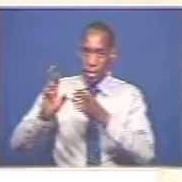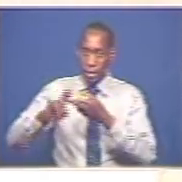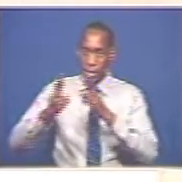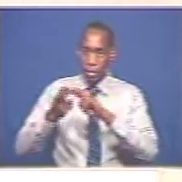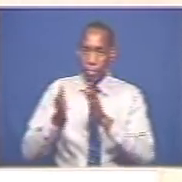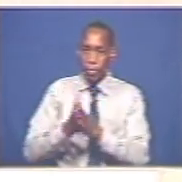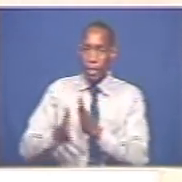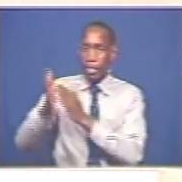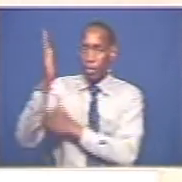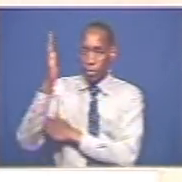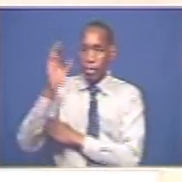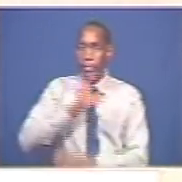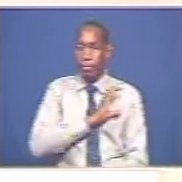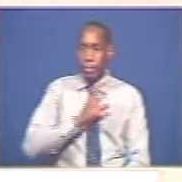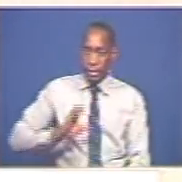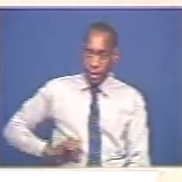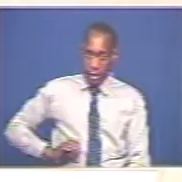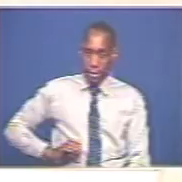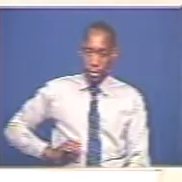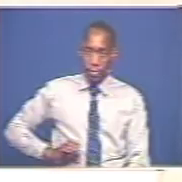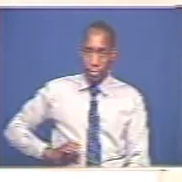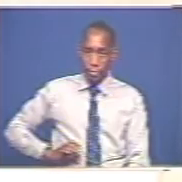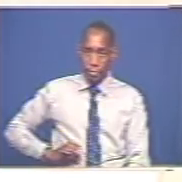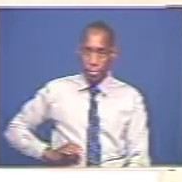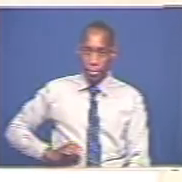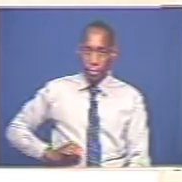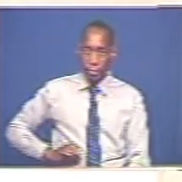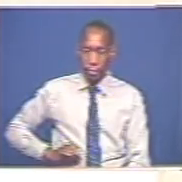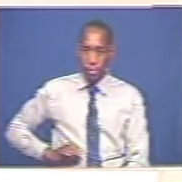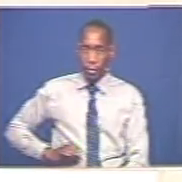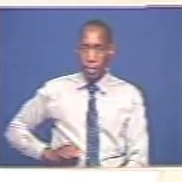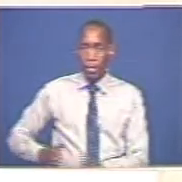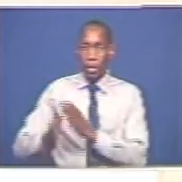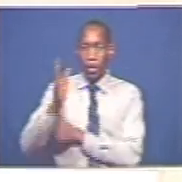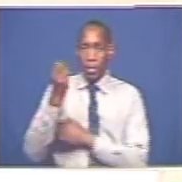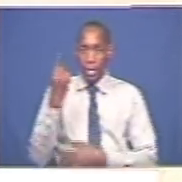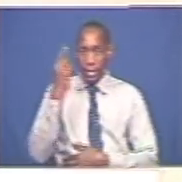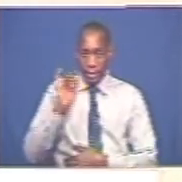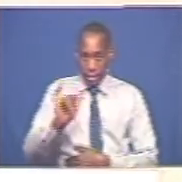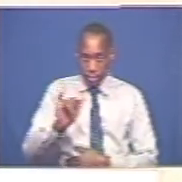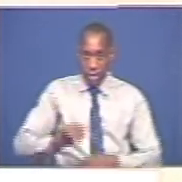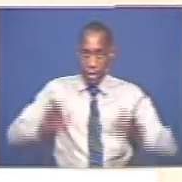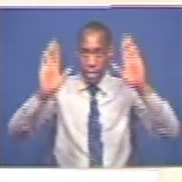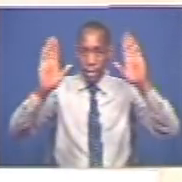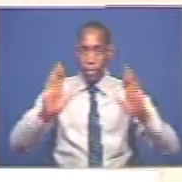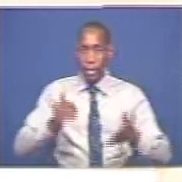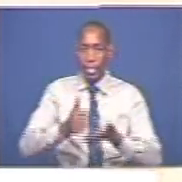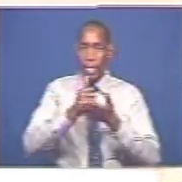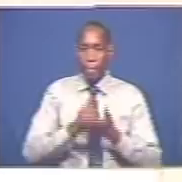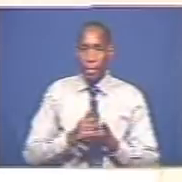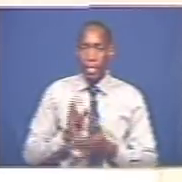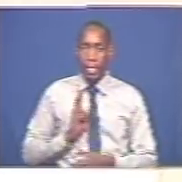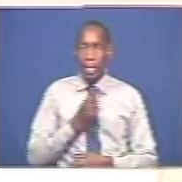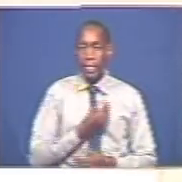God, mm-hmm. with Christ, with the God of your own understanding, yeah. is key to helping us understand